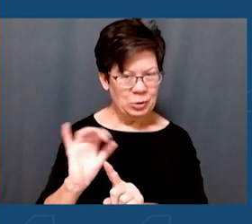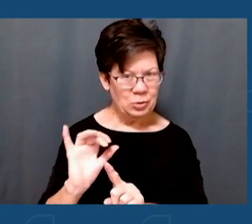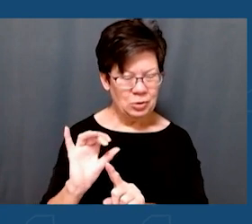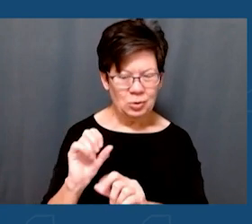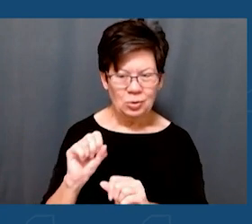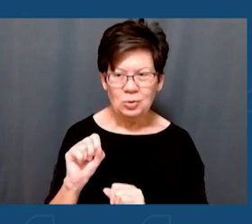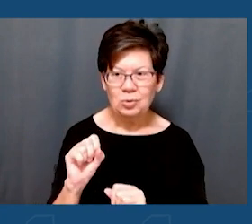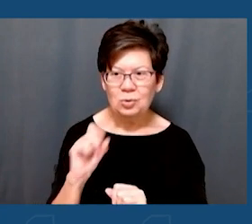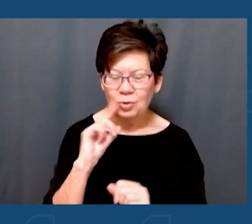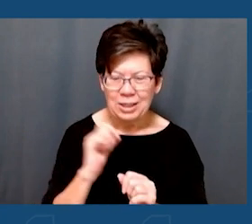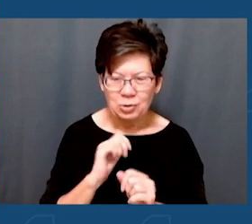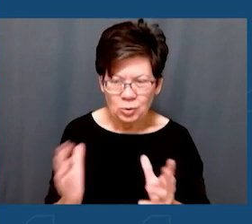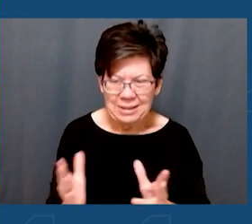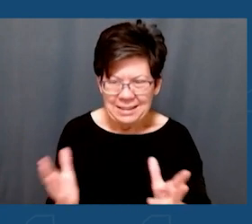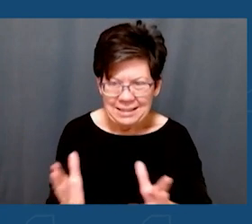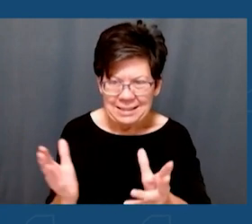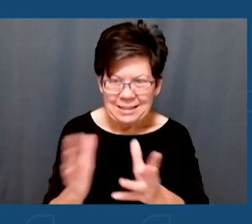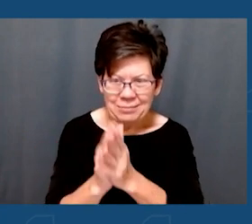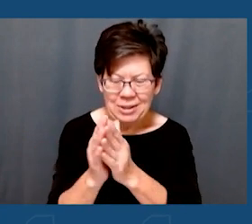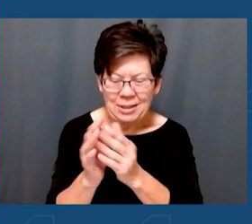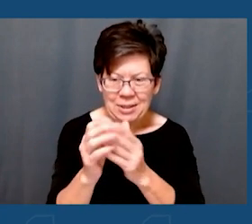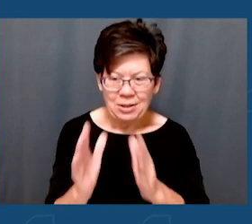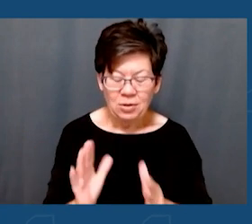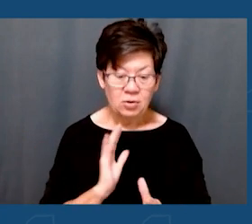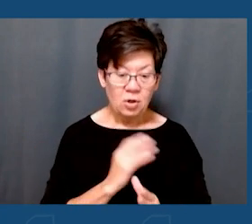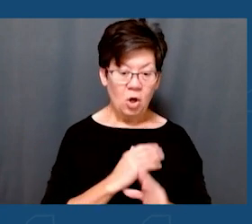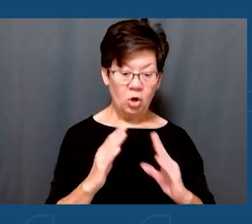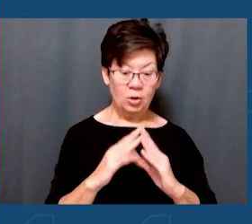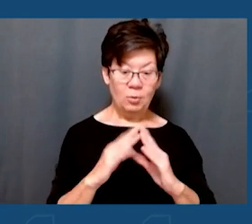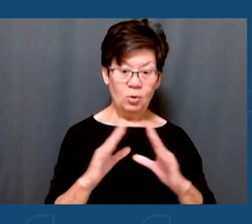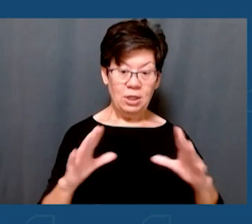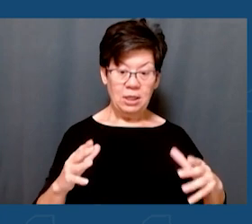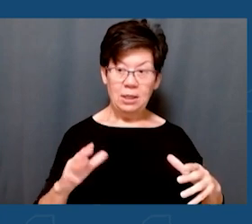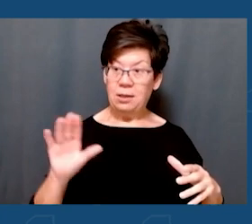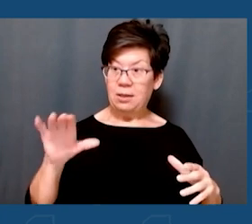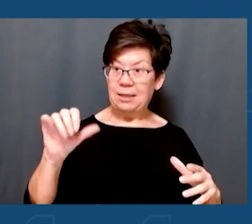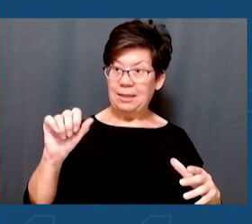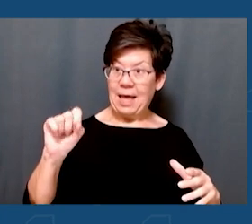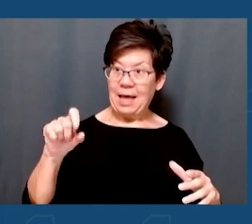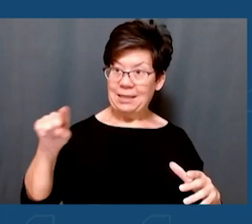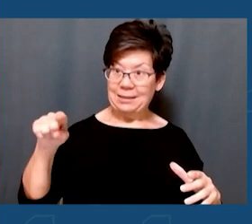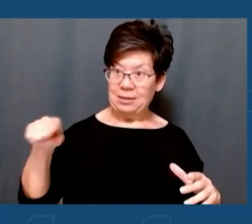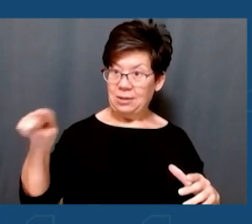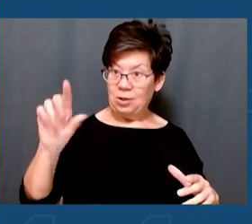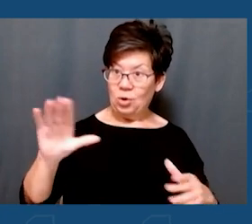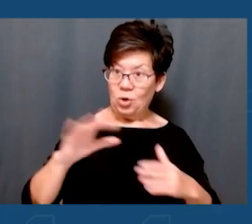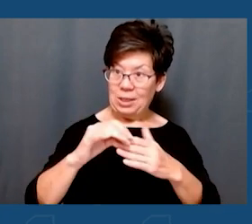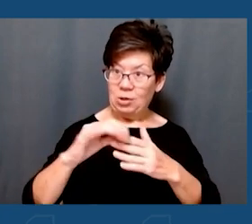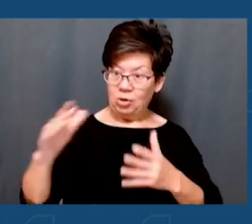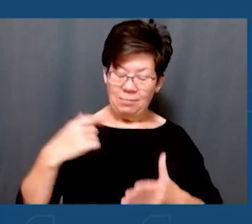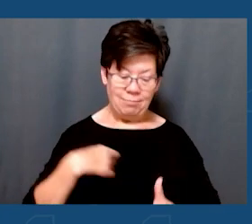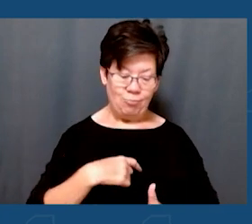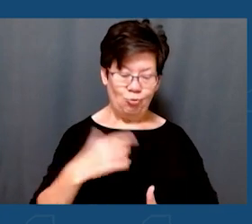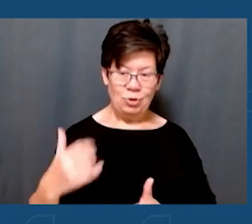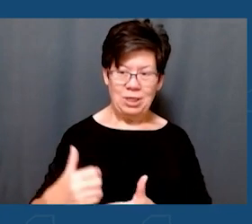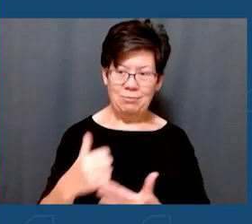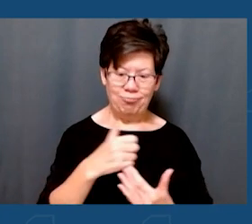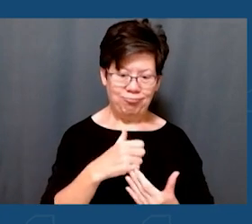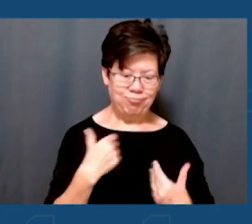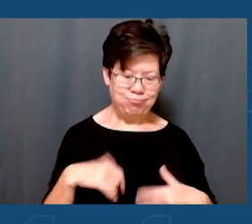Our entire community, Kaz, benefits from your leadership. Let's give him another round of applause.